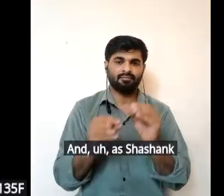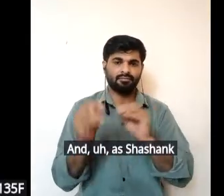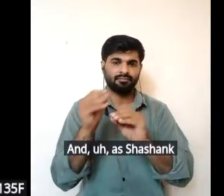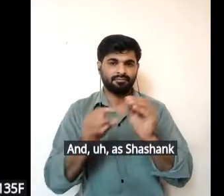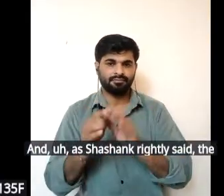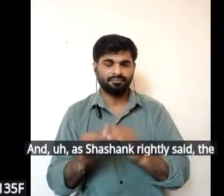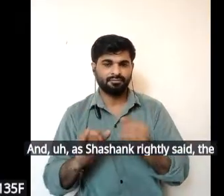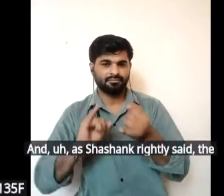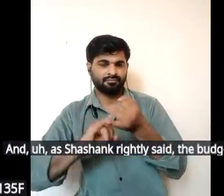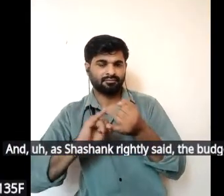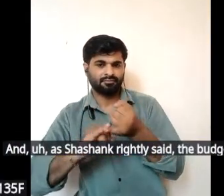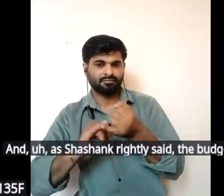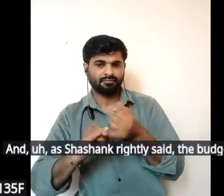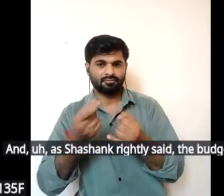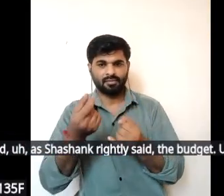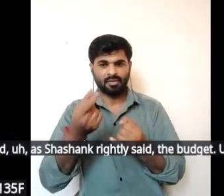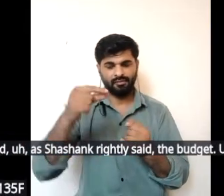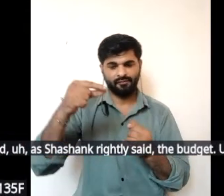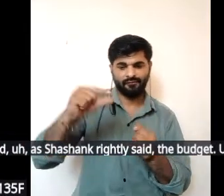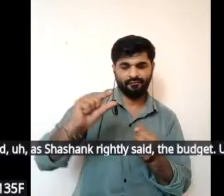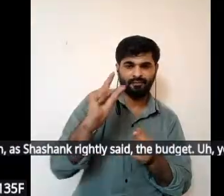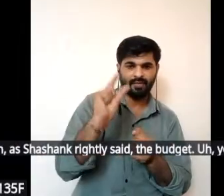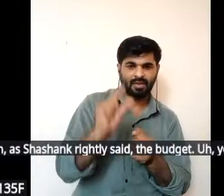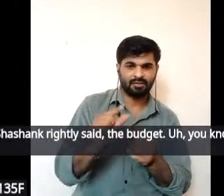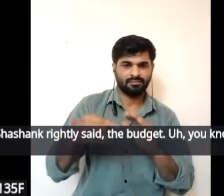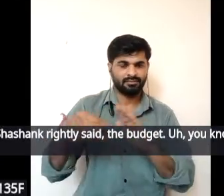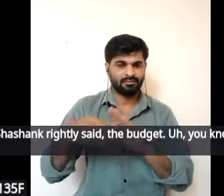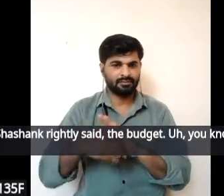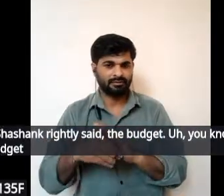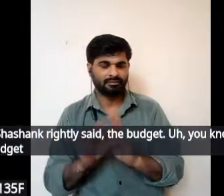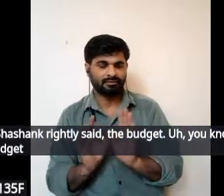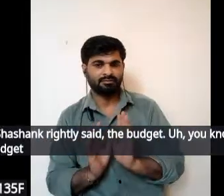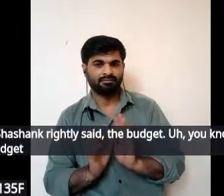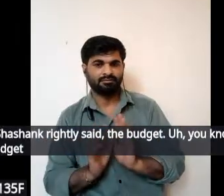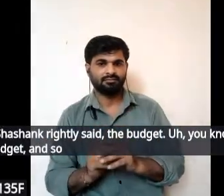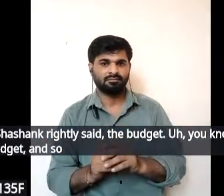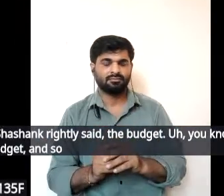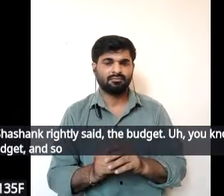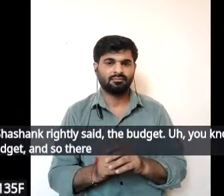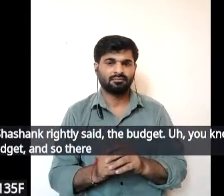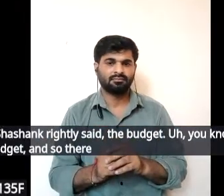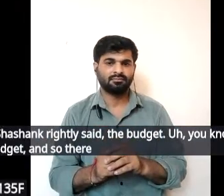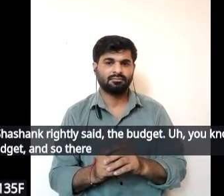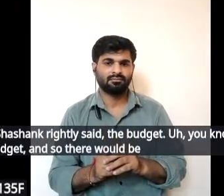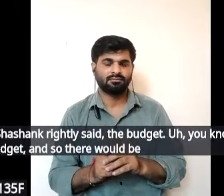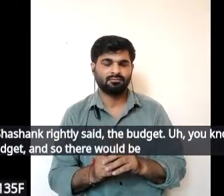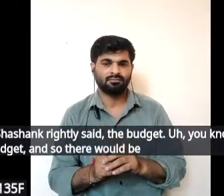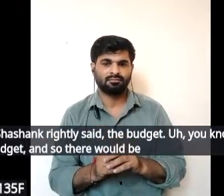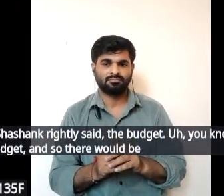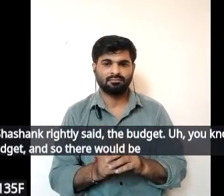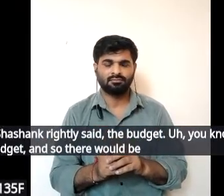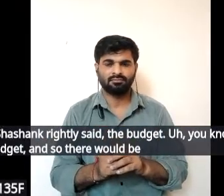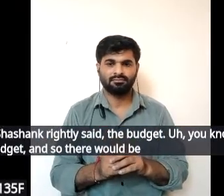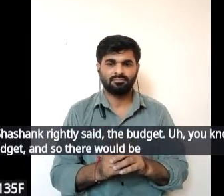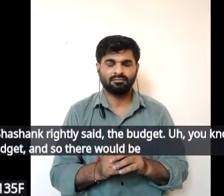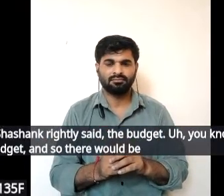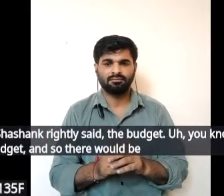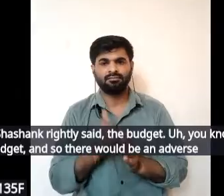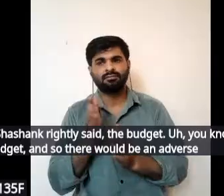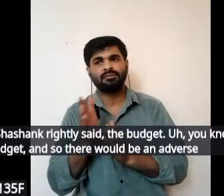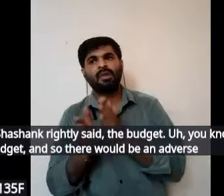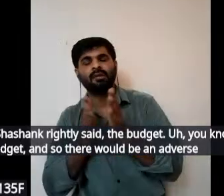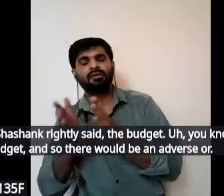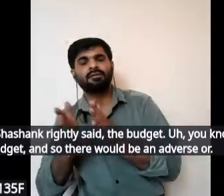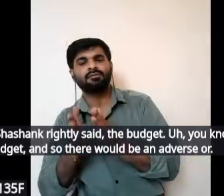the budget, it is going to affect the budget, and so there would be an adverse